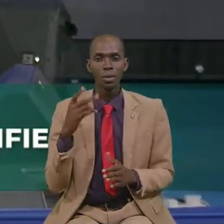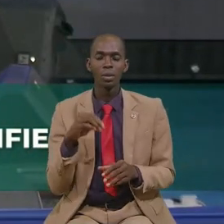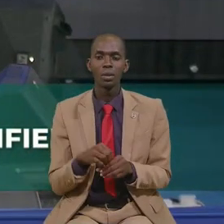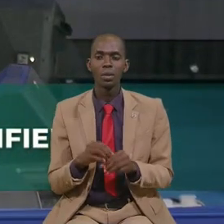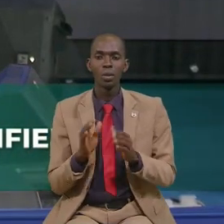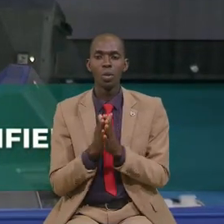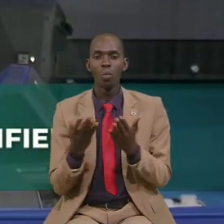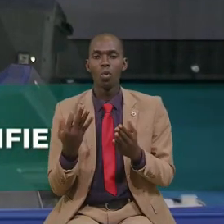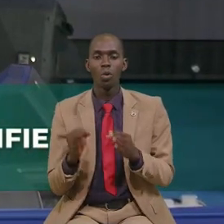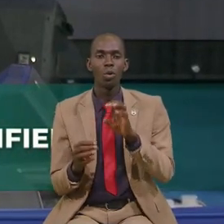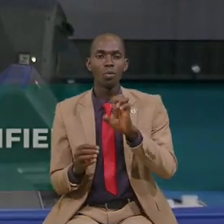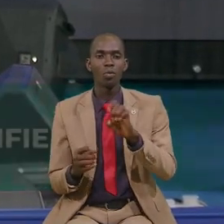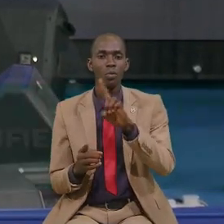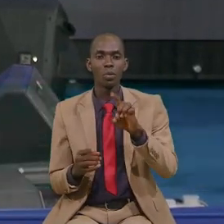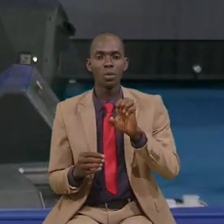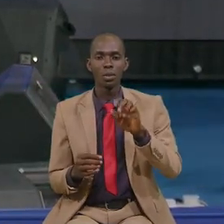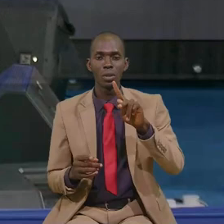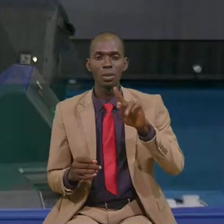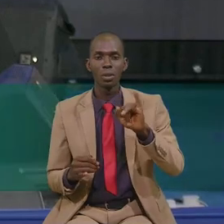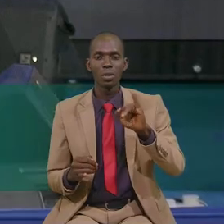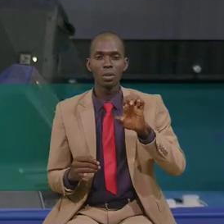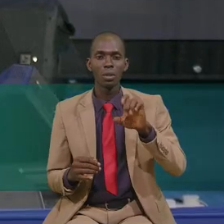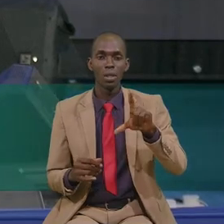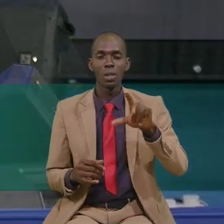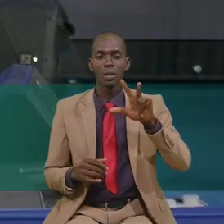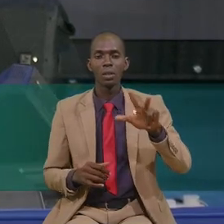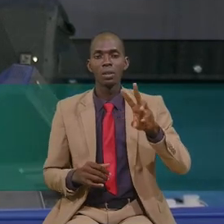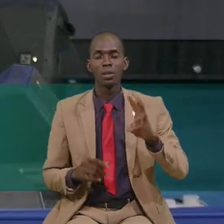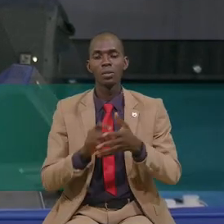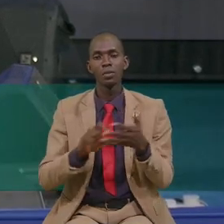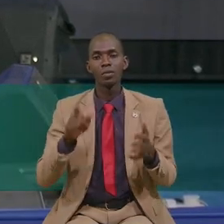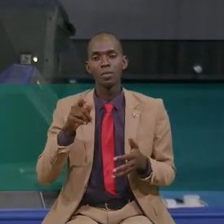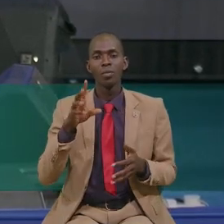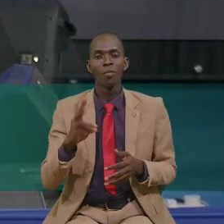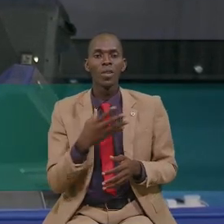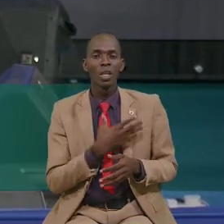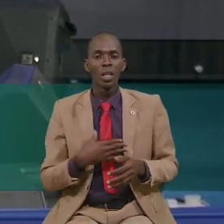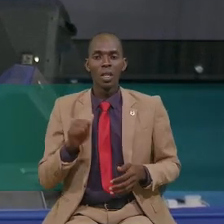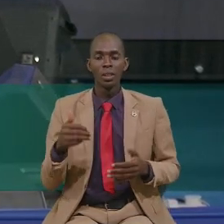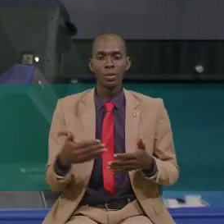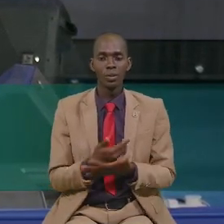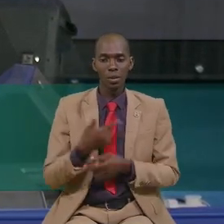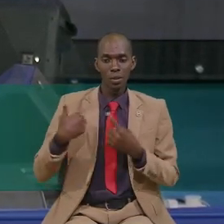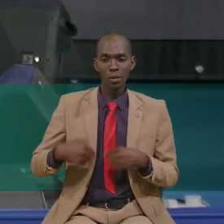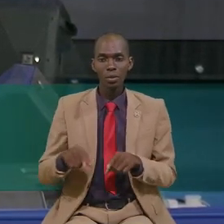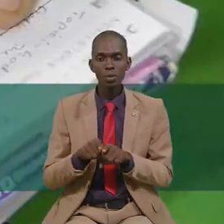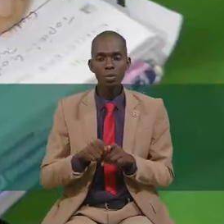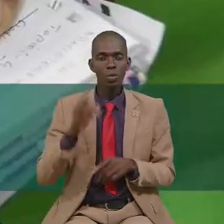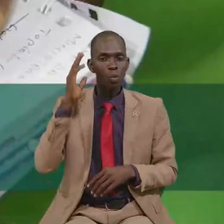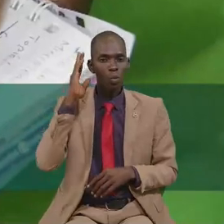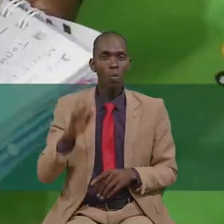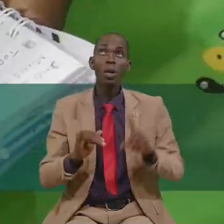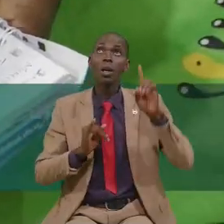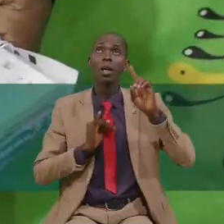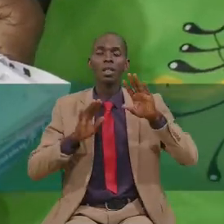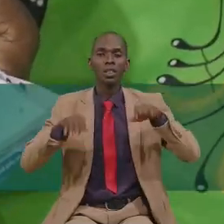chapter 36, verse 26. And a new heart also will I give you, and a new